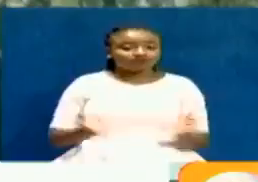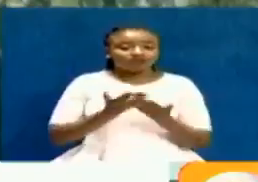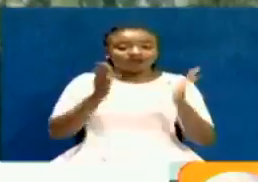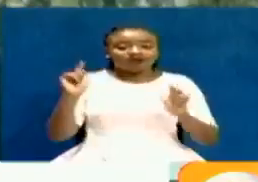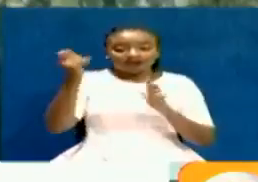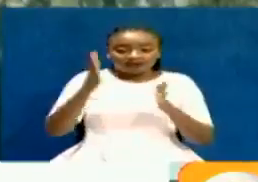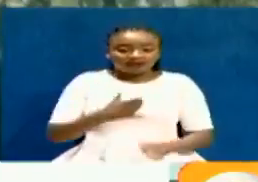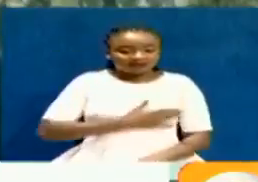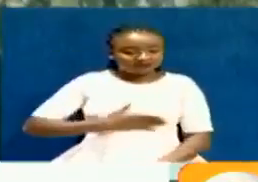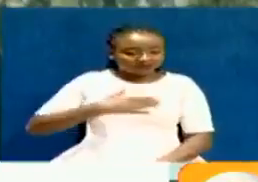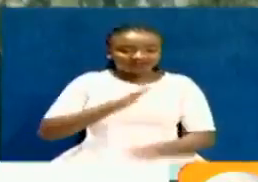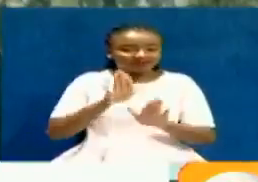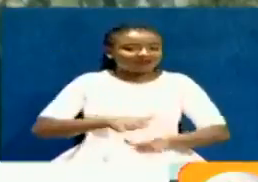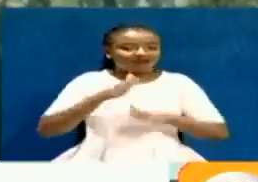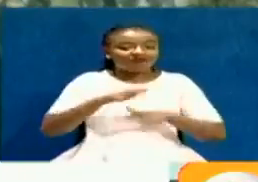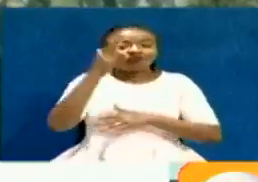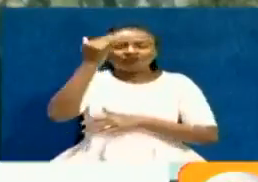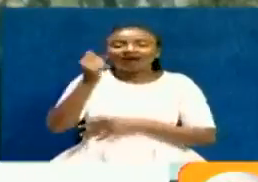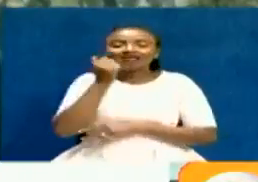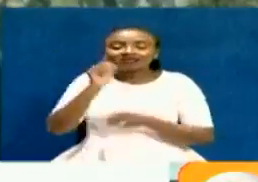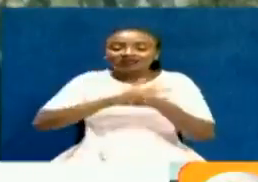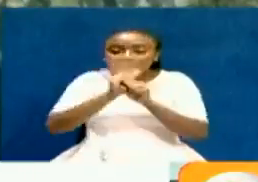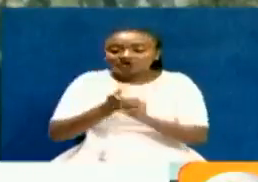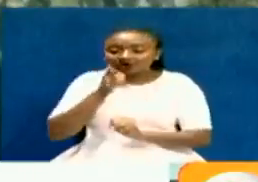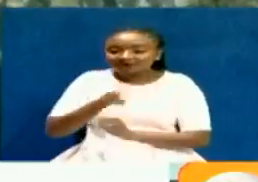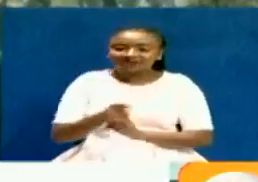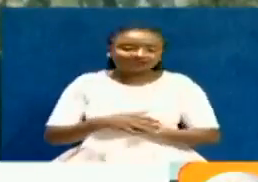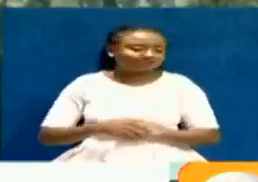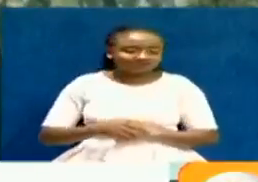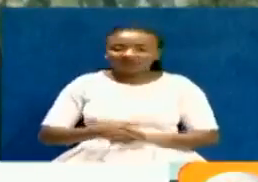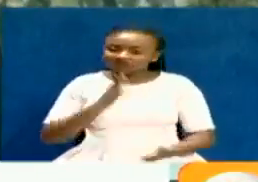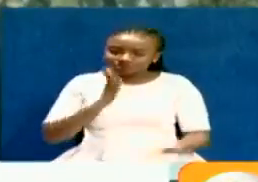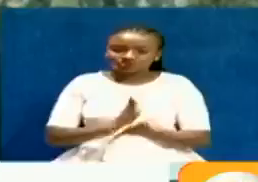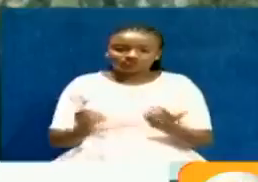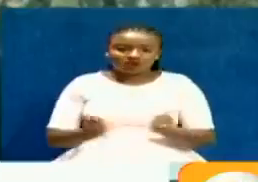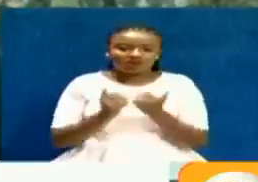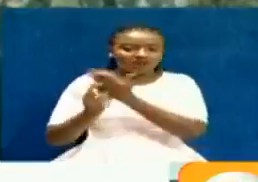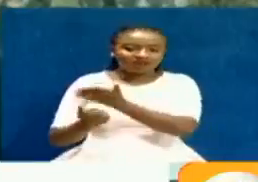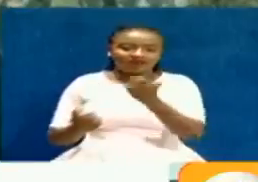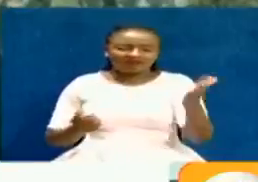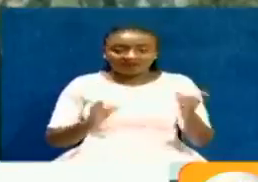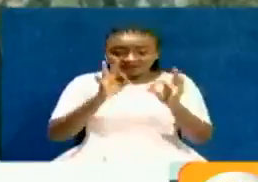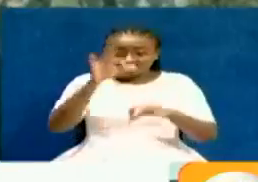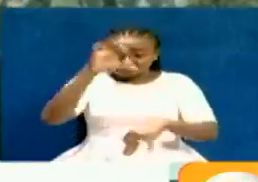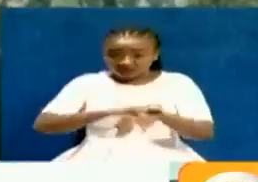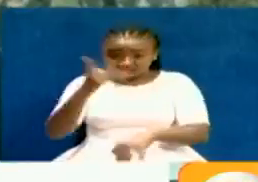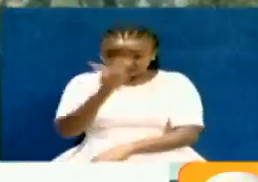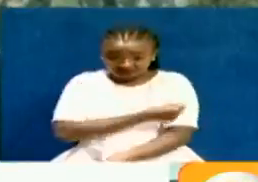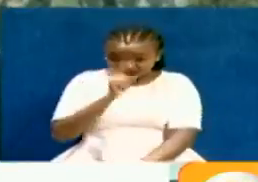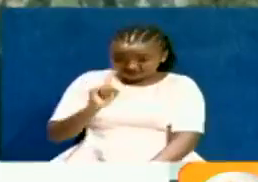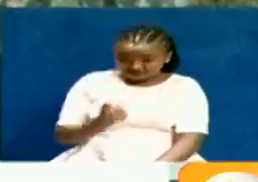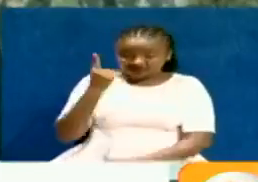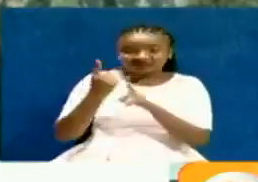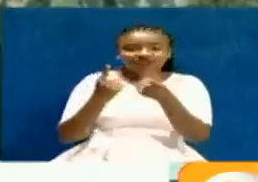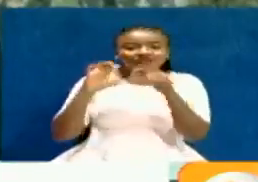exercise caution, owing to the fact that COVID-19 is still a present reality and Kenyans who received their first dose of the vaccine